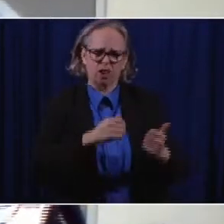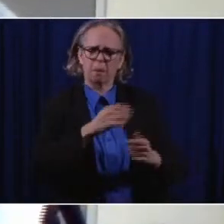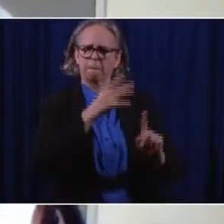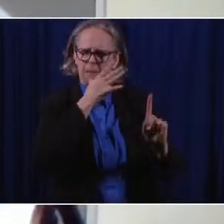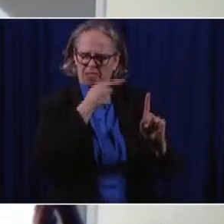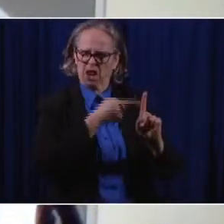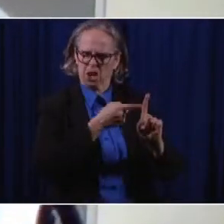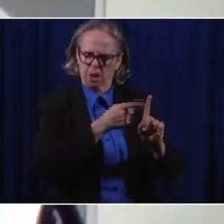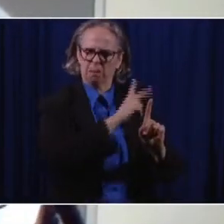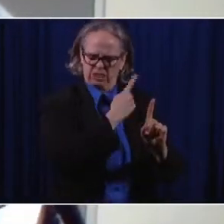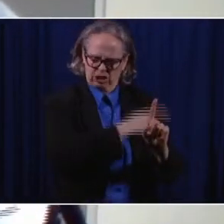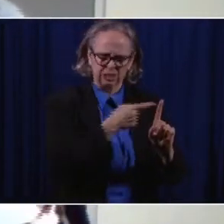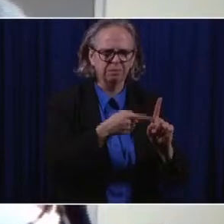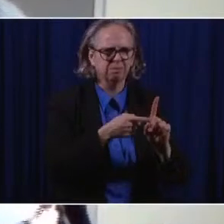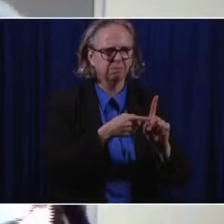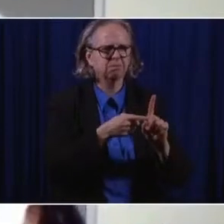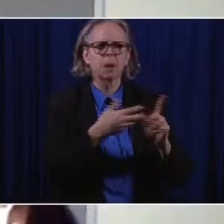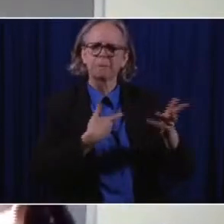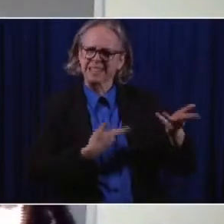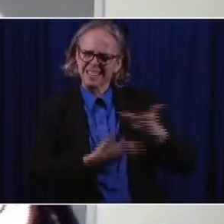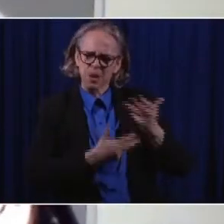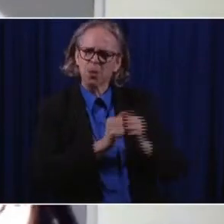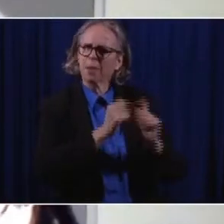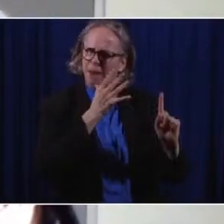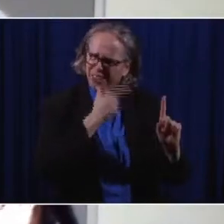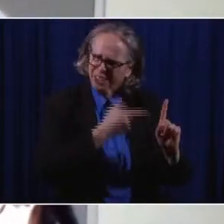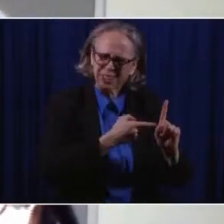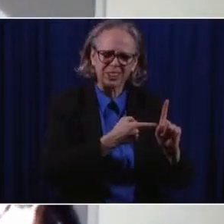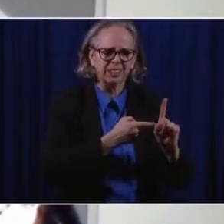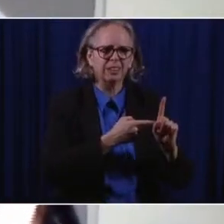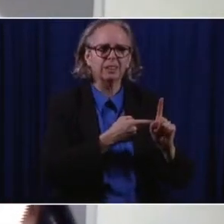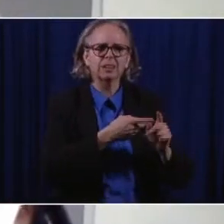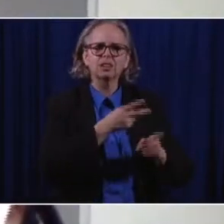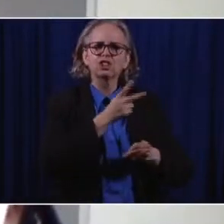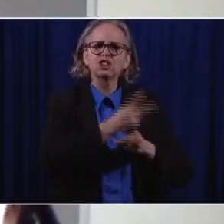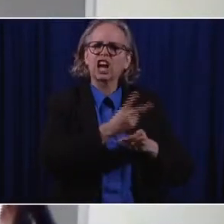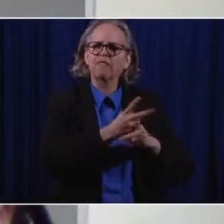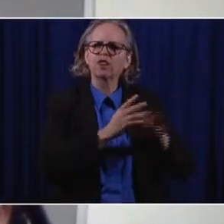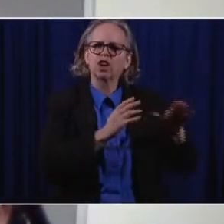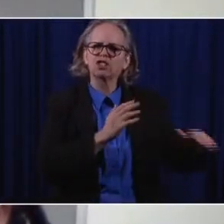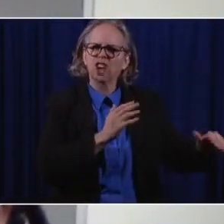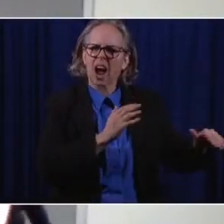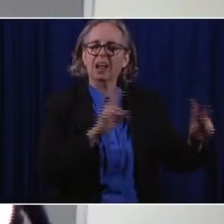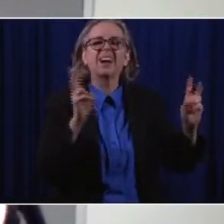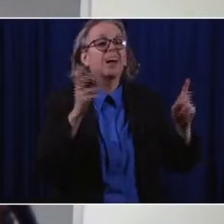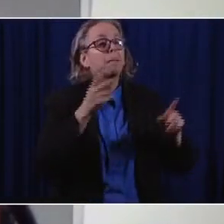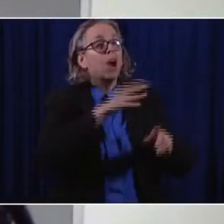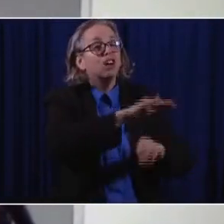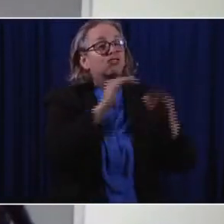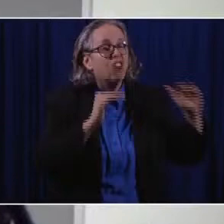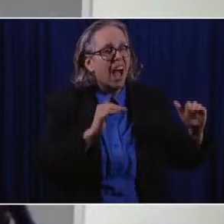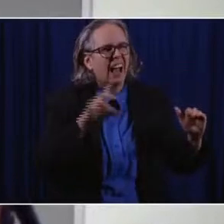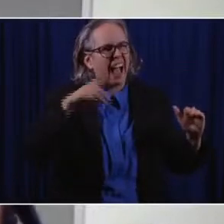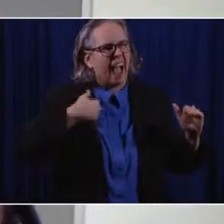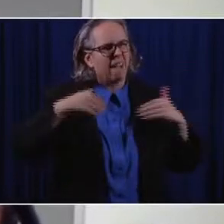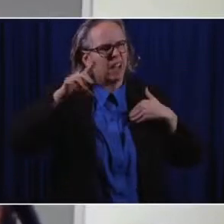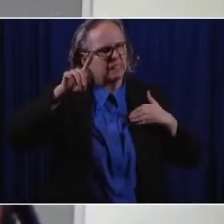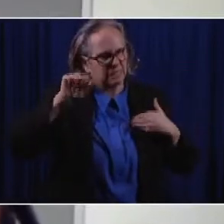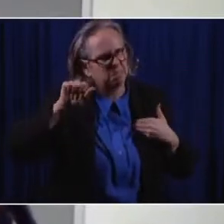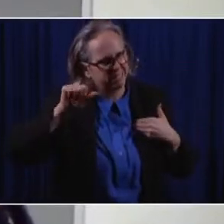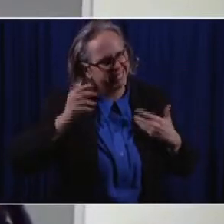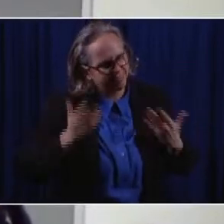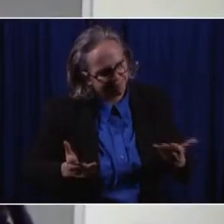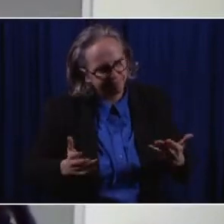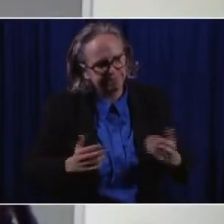to that took care of her child because he has some disabilities. But she cried to me on the